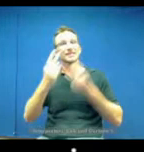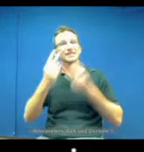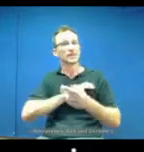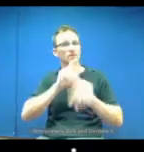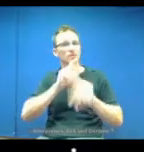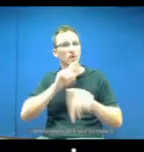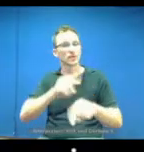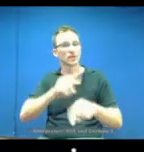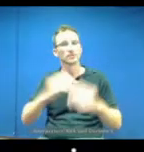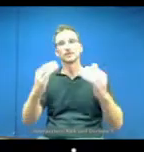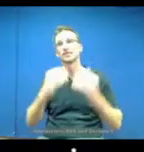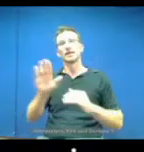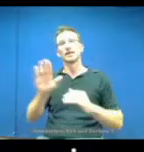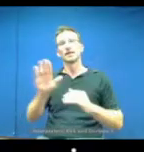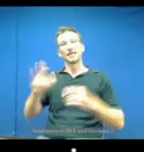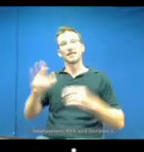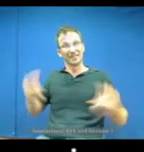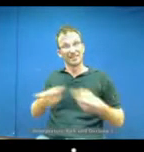photographs of injuries,